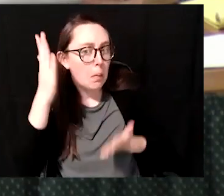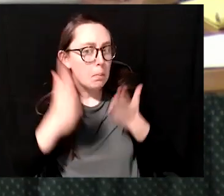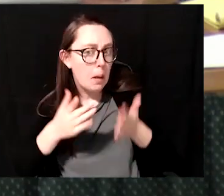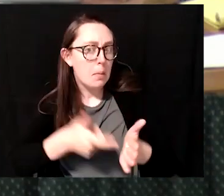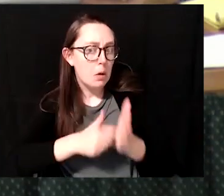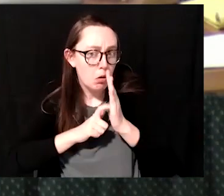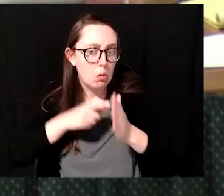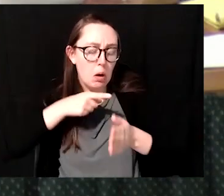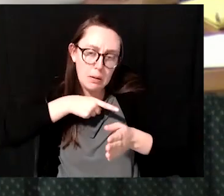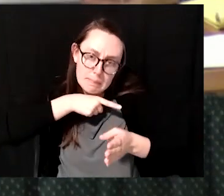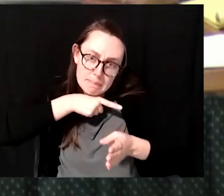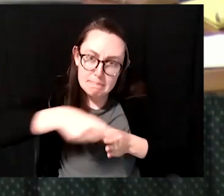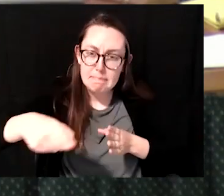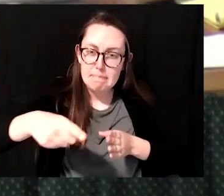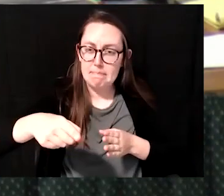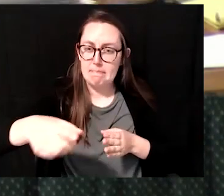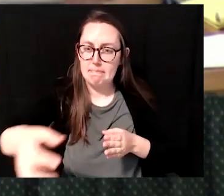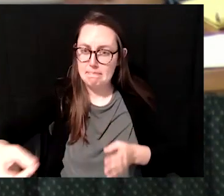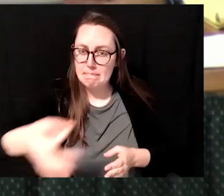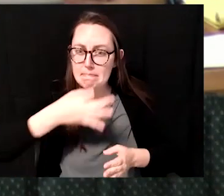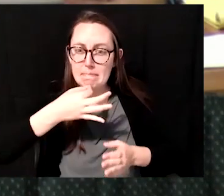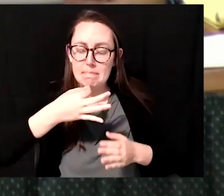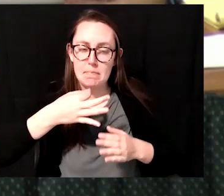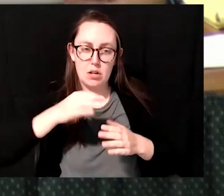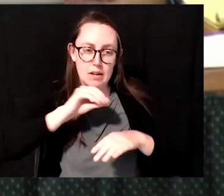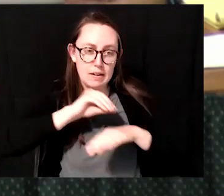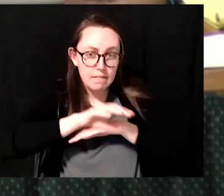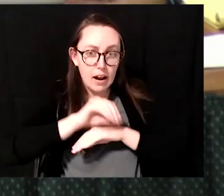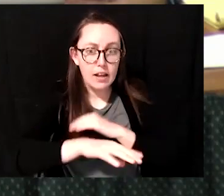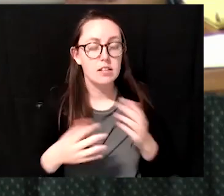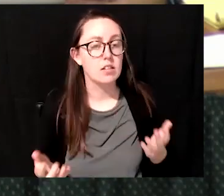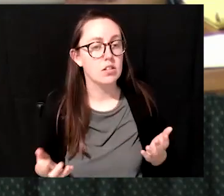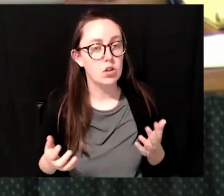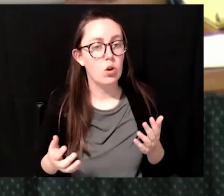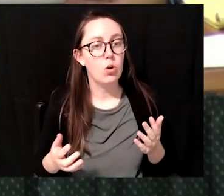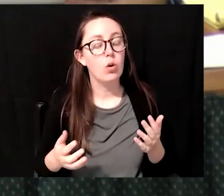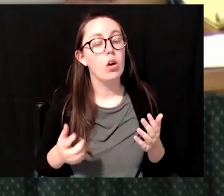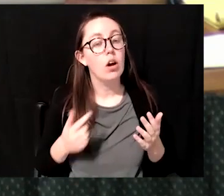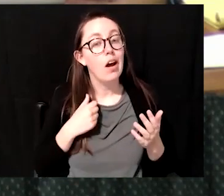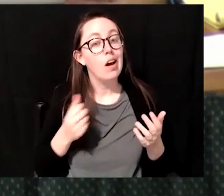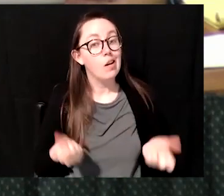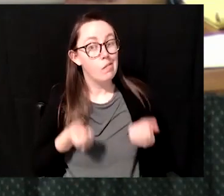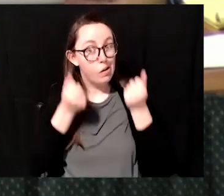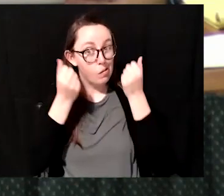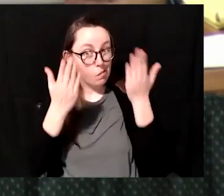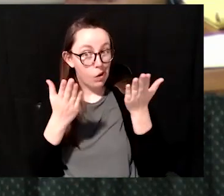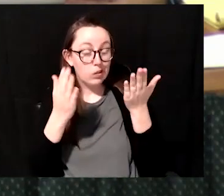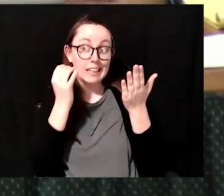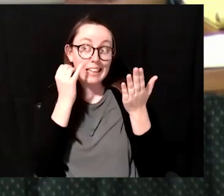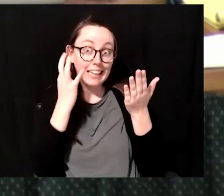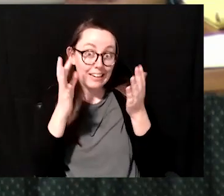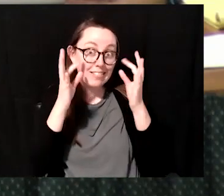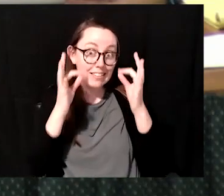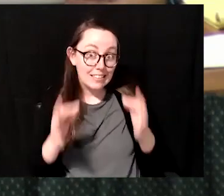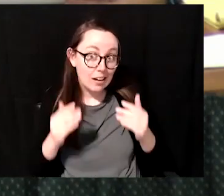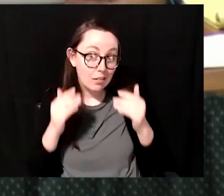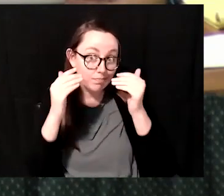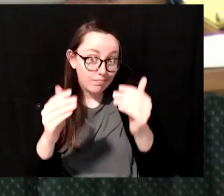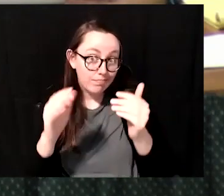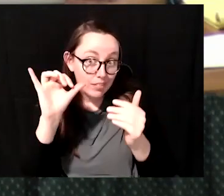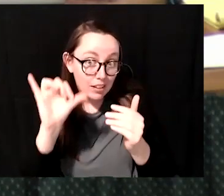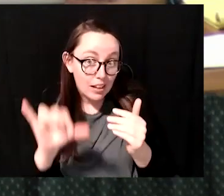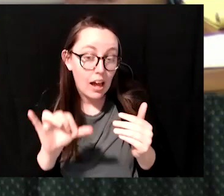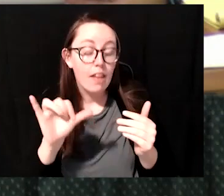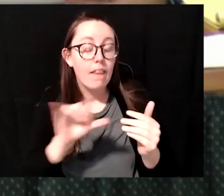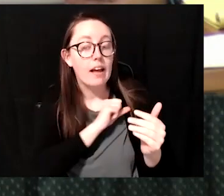and I for the proposed that this staff and Consulting work should include an analysis of the broader review of the community safety